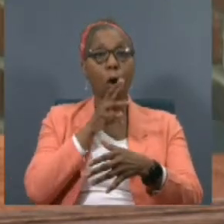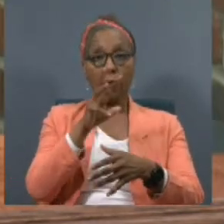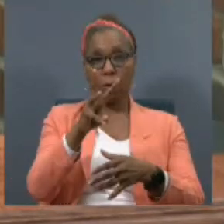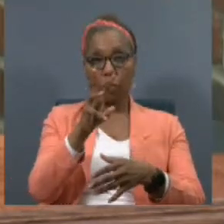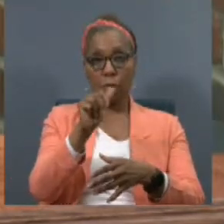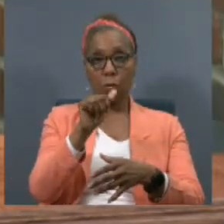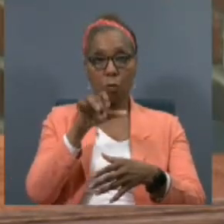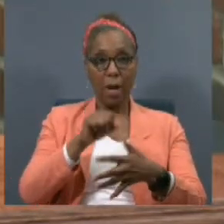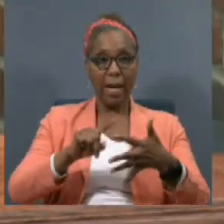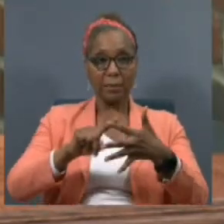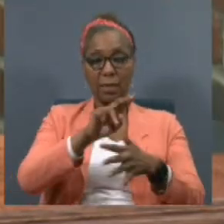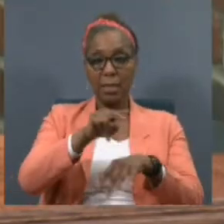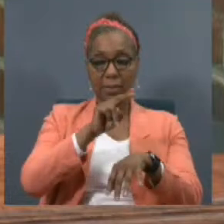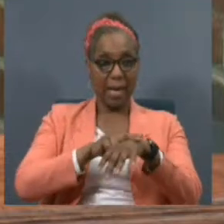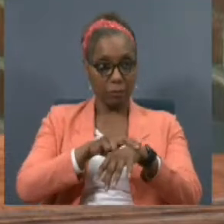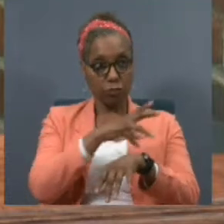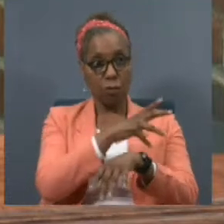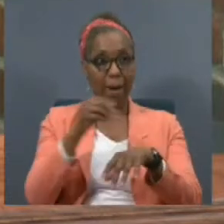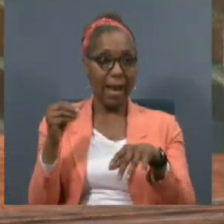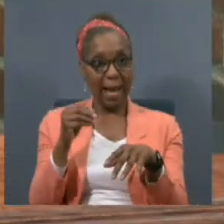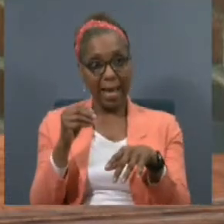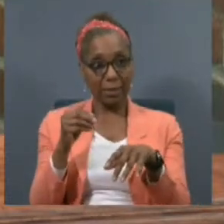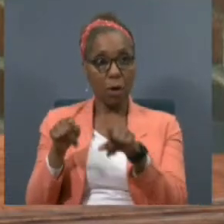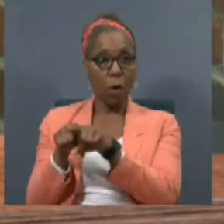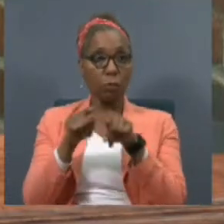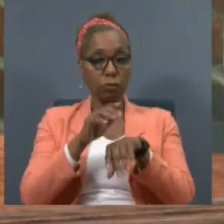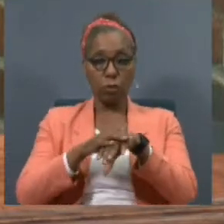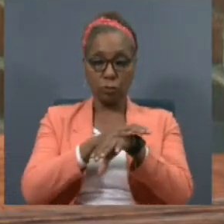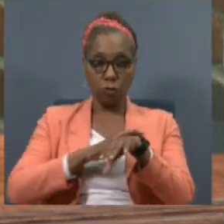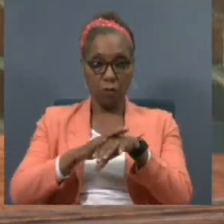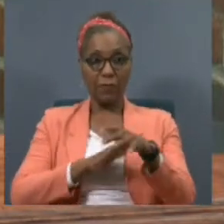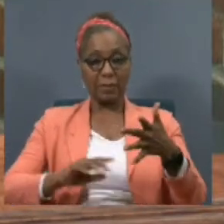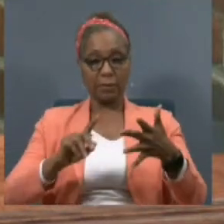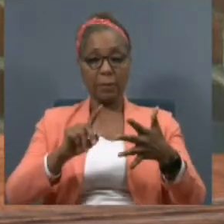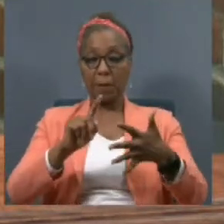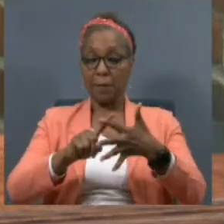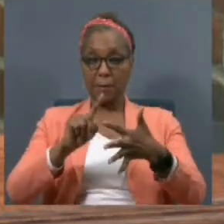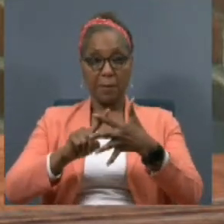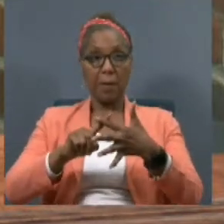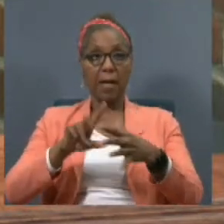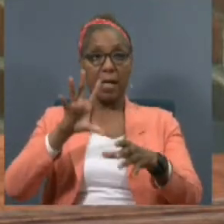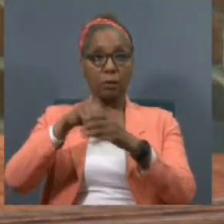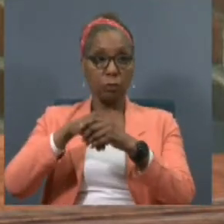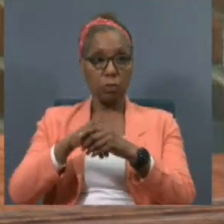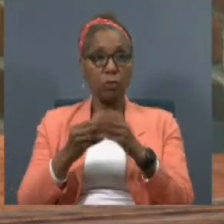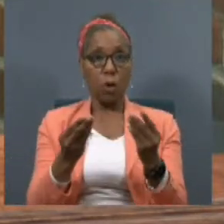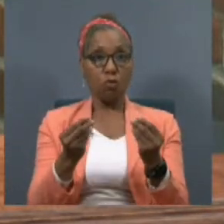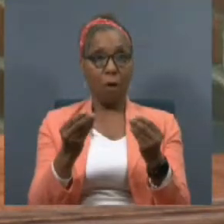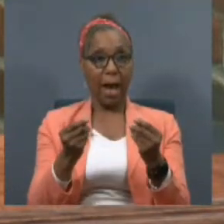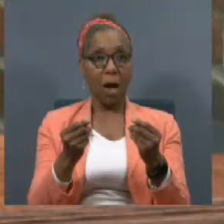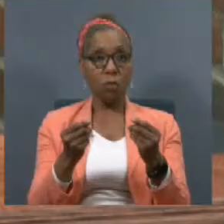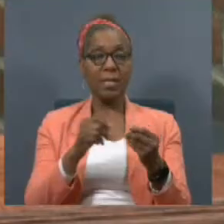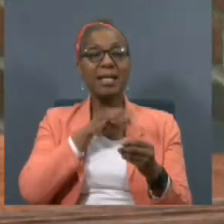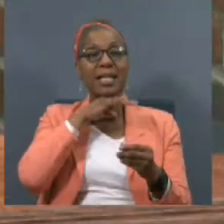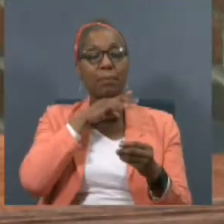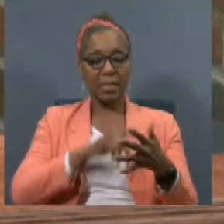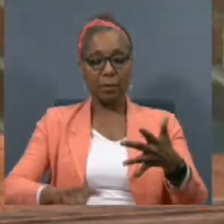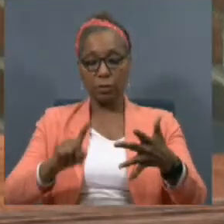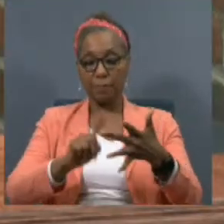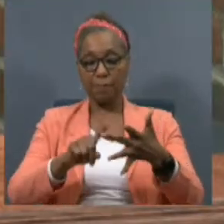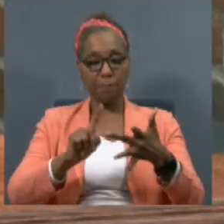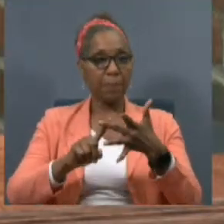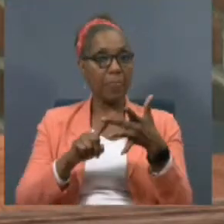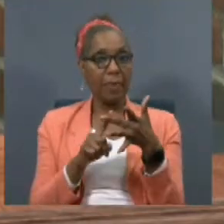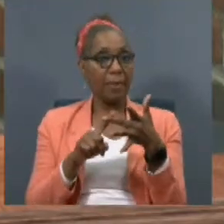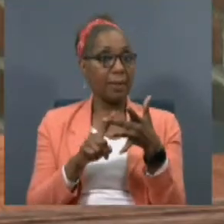waterways, natural and also surface. This would include ground contamination. This would